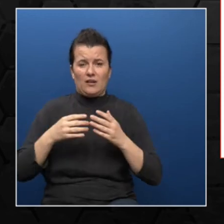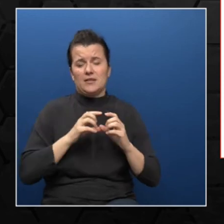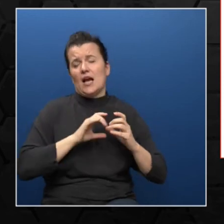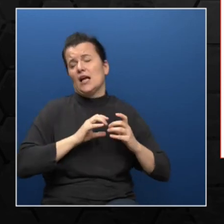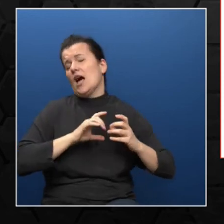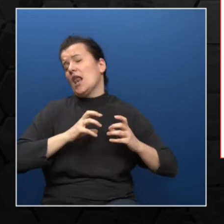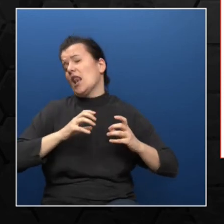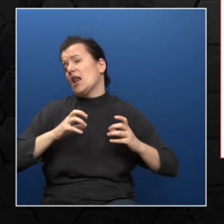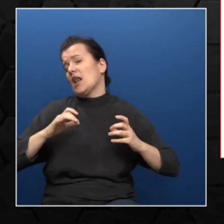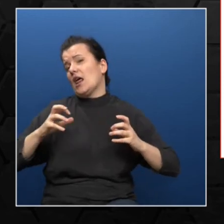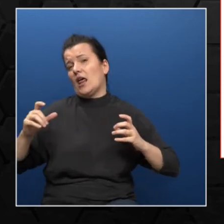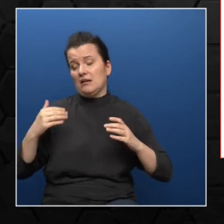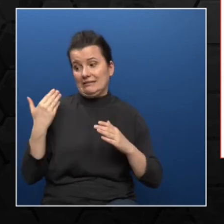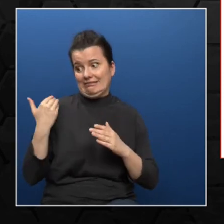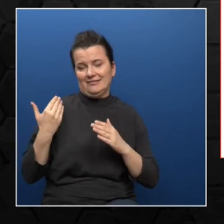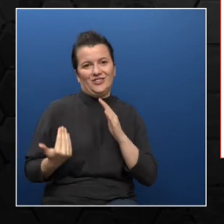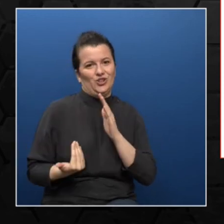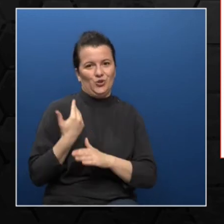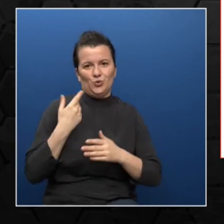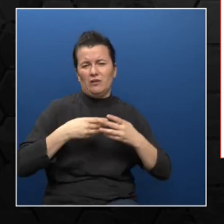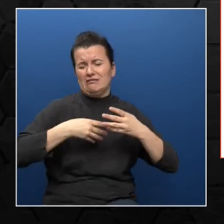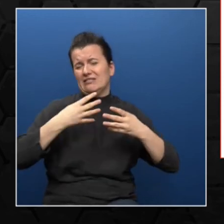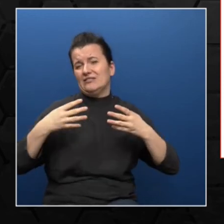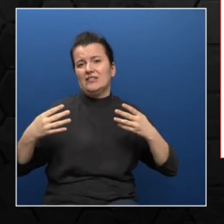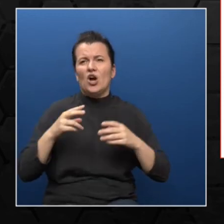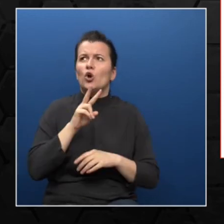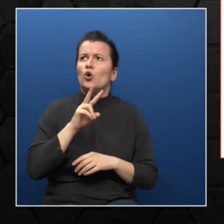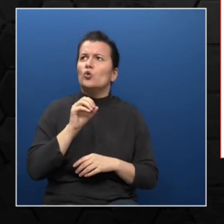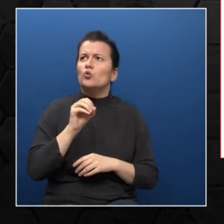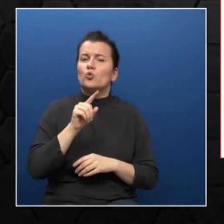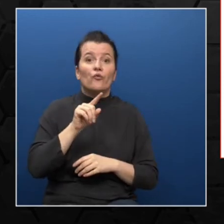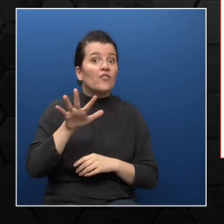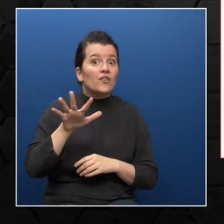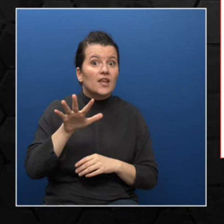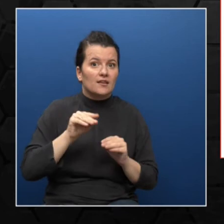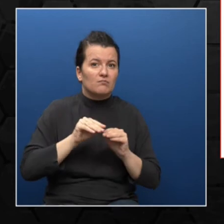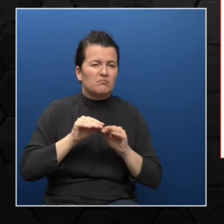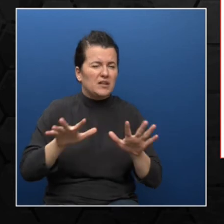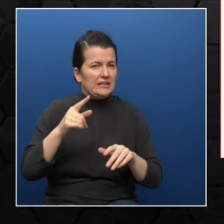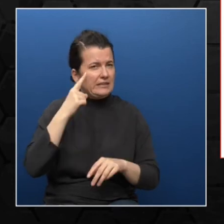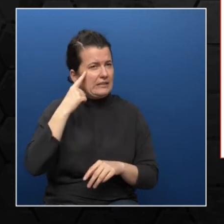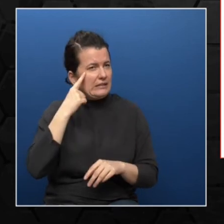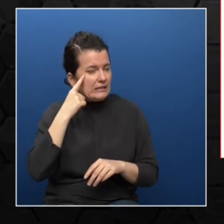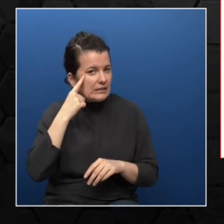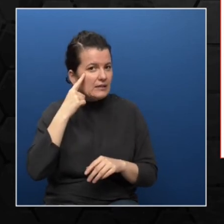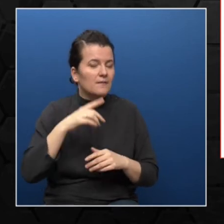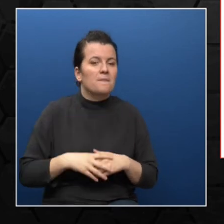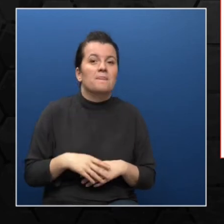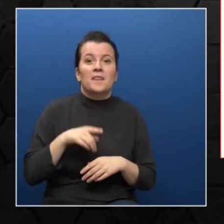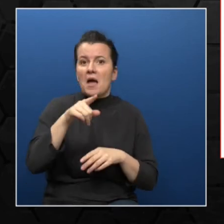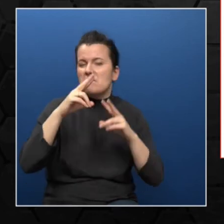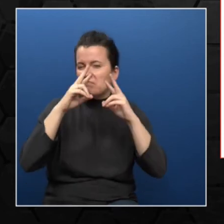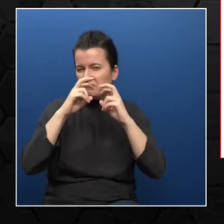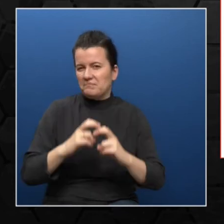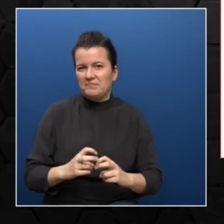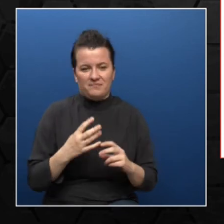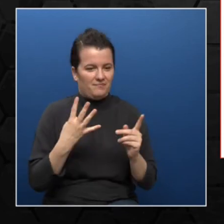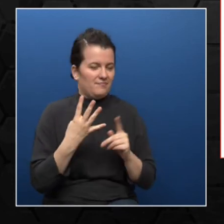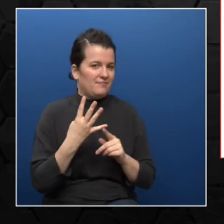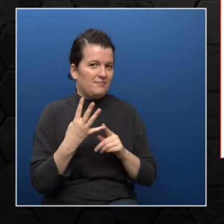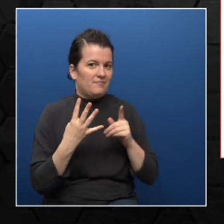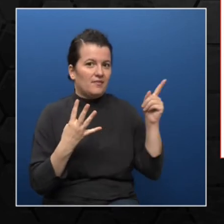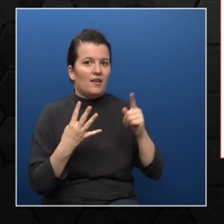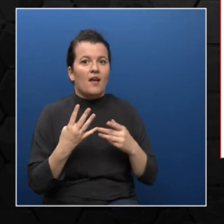recent one. I think it was released in about 2015. So please feel free to explore. There are just so many different kinds of